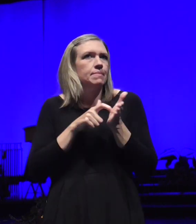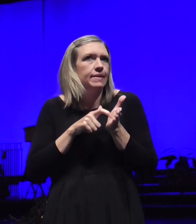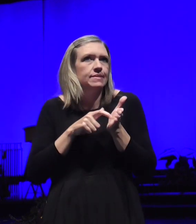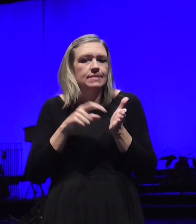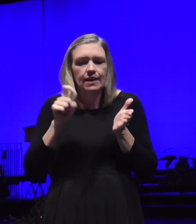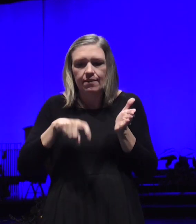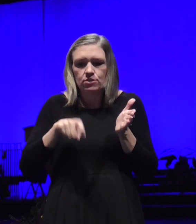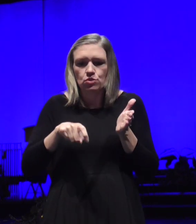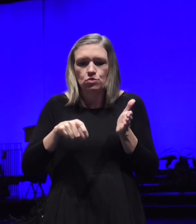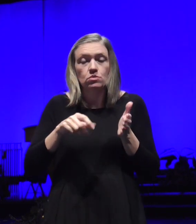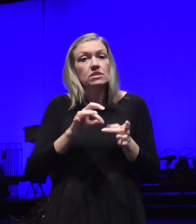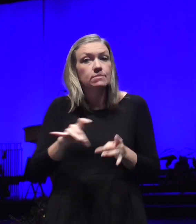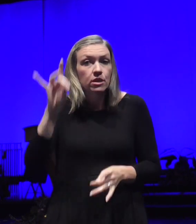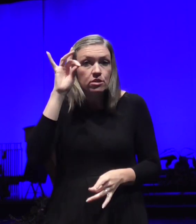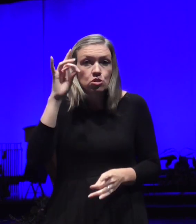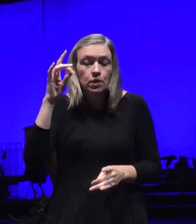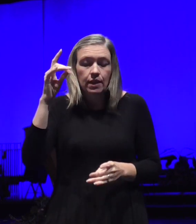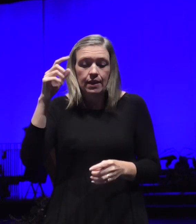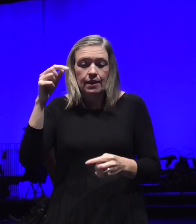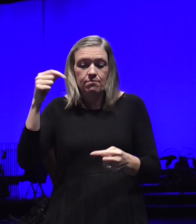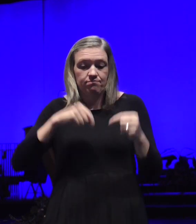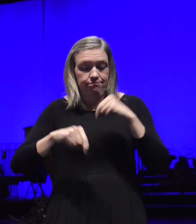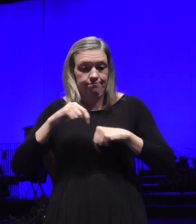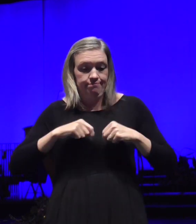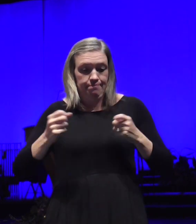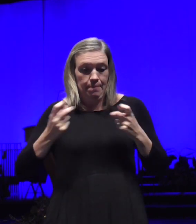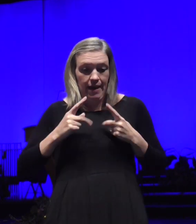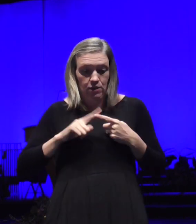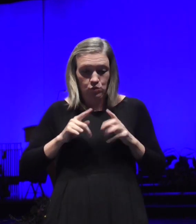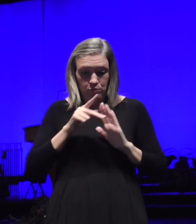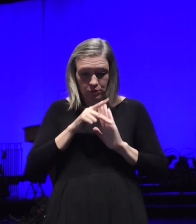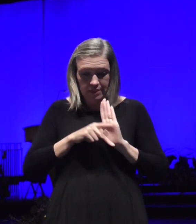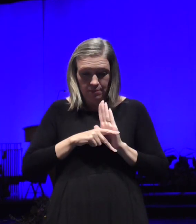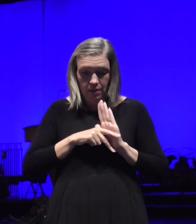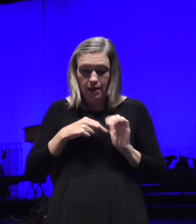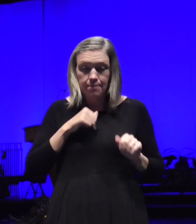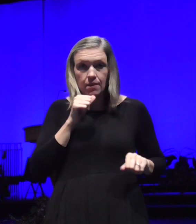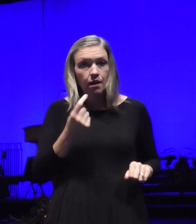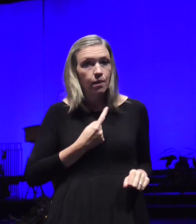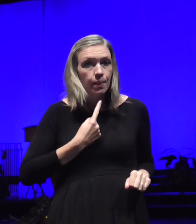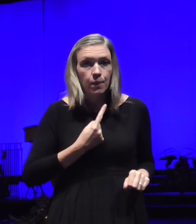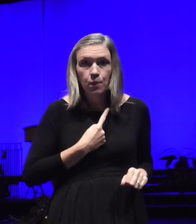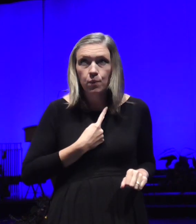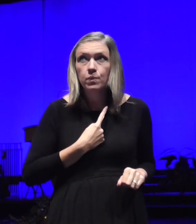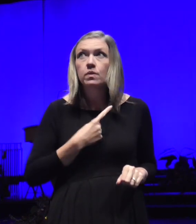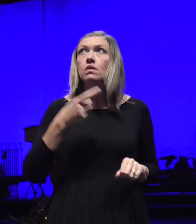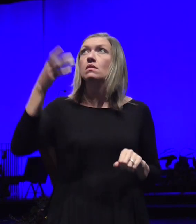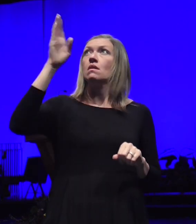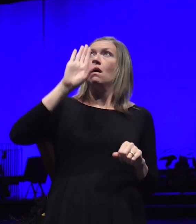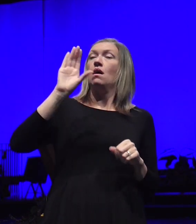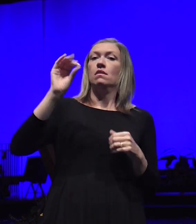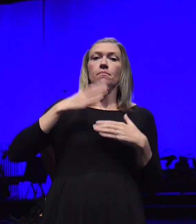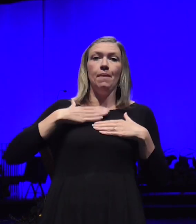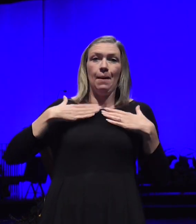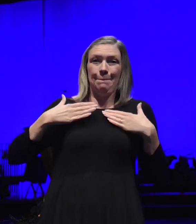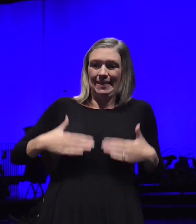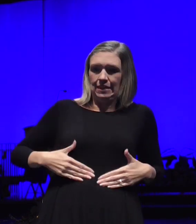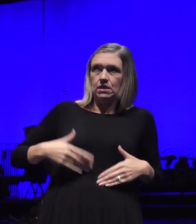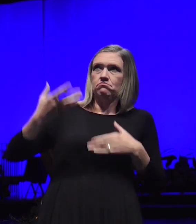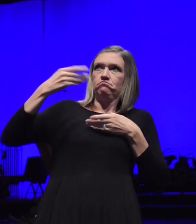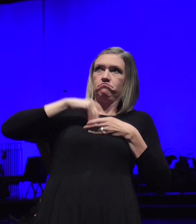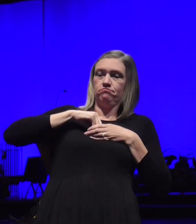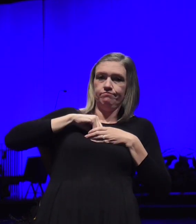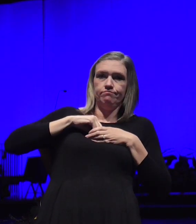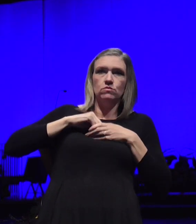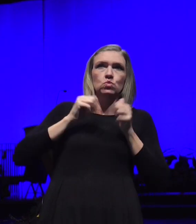back spiritually to the principle of life, that I'm not alone, that the God of my being is with me, to